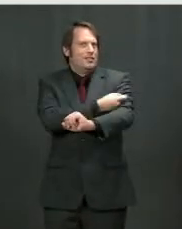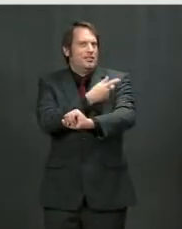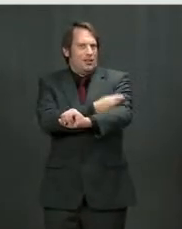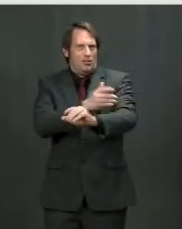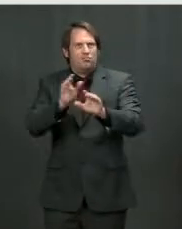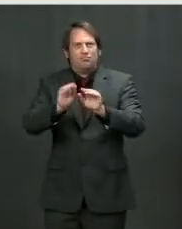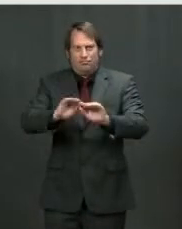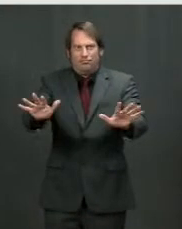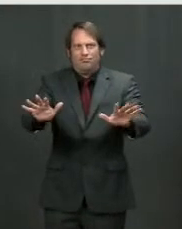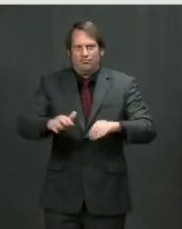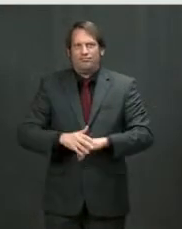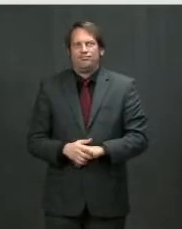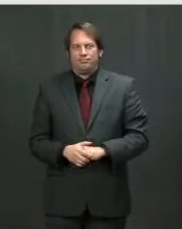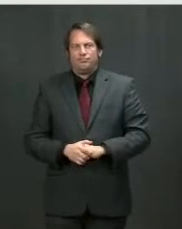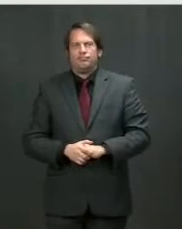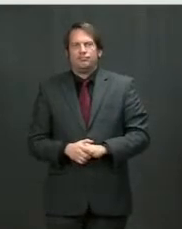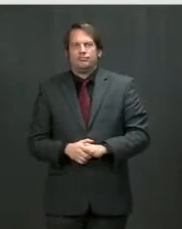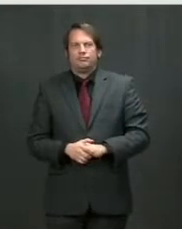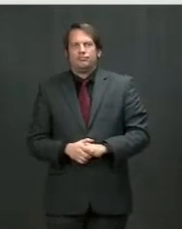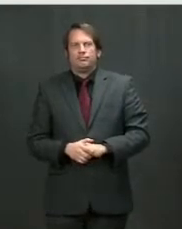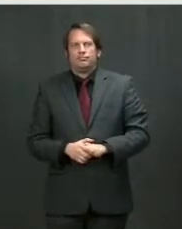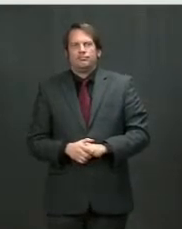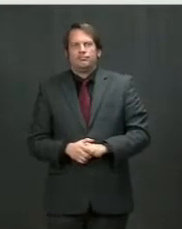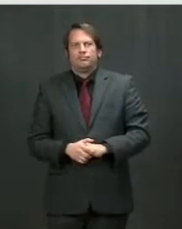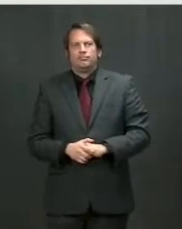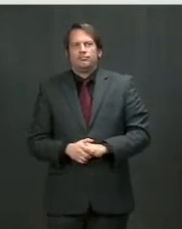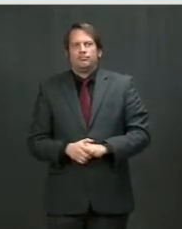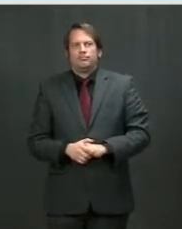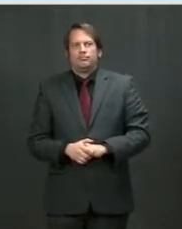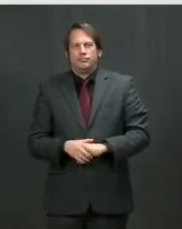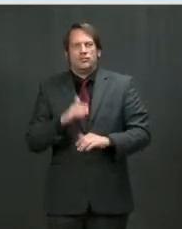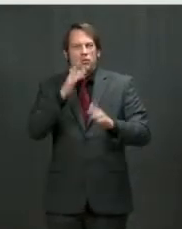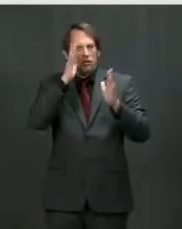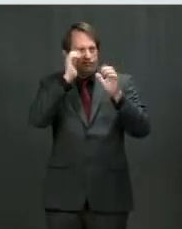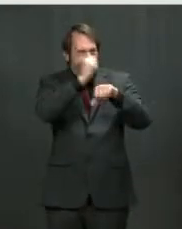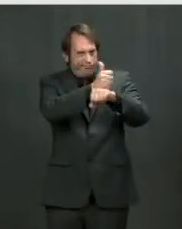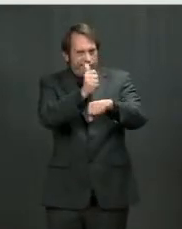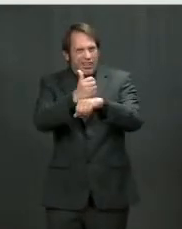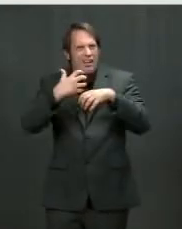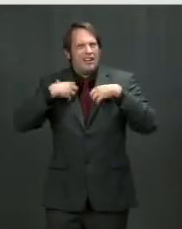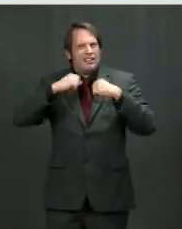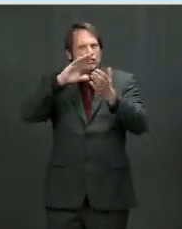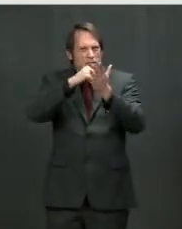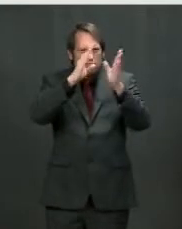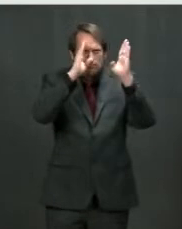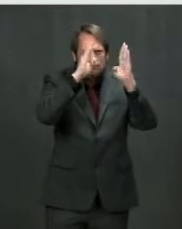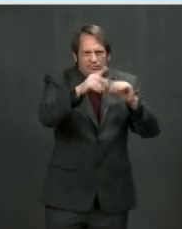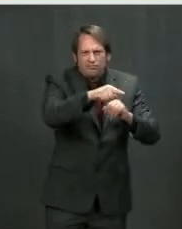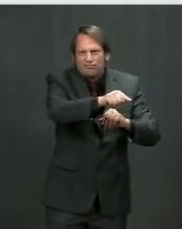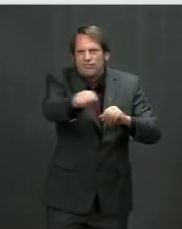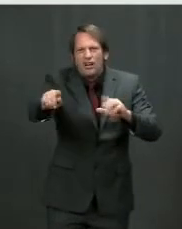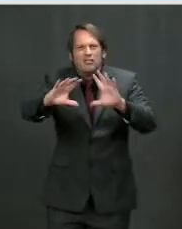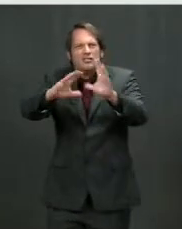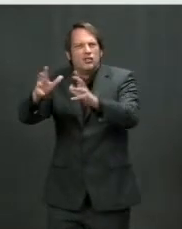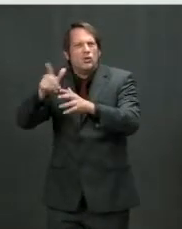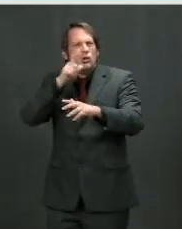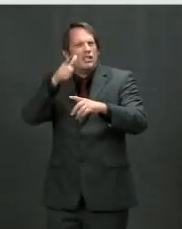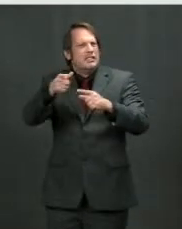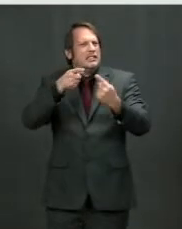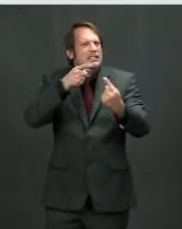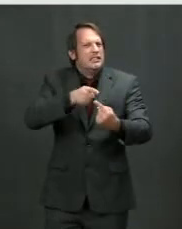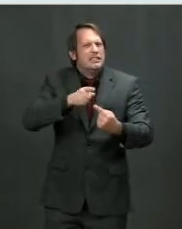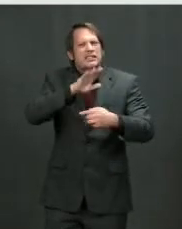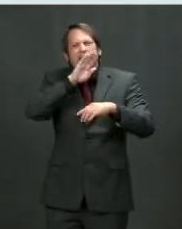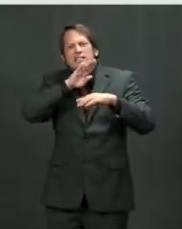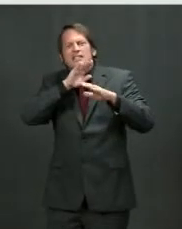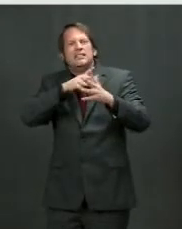located in underserved communities and serve patients that are predominantly either uninsured or underinsured. As